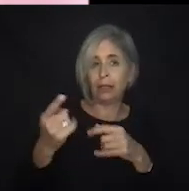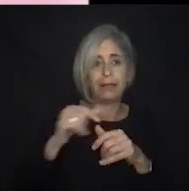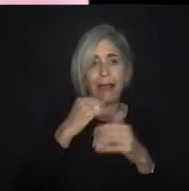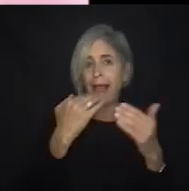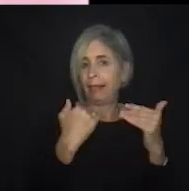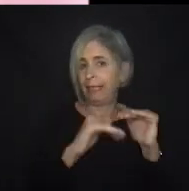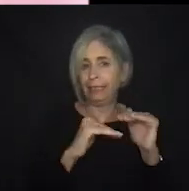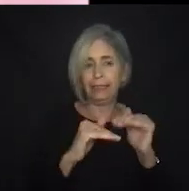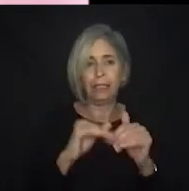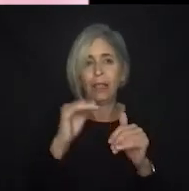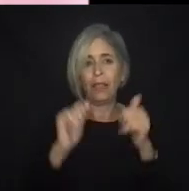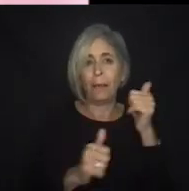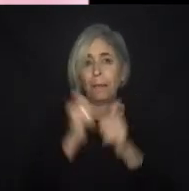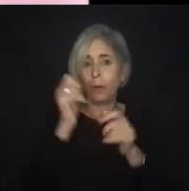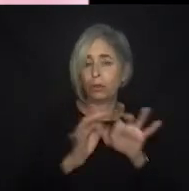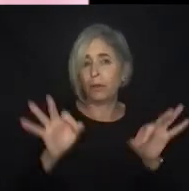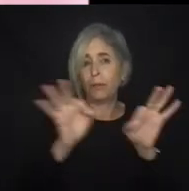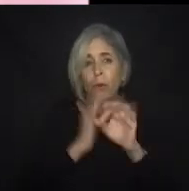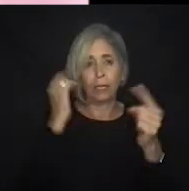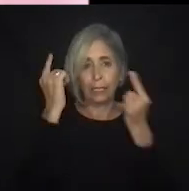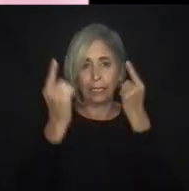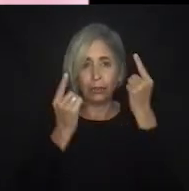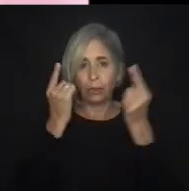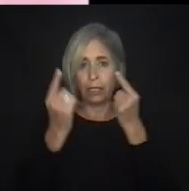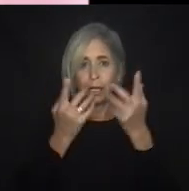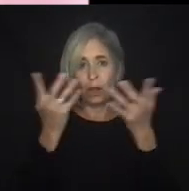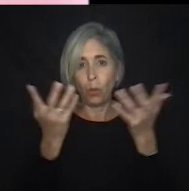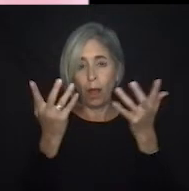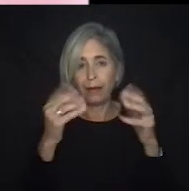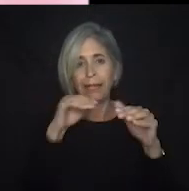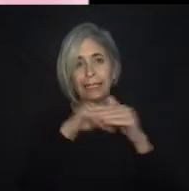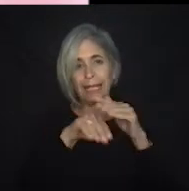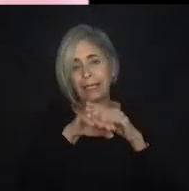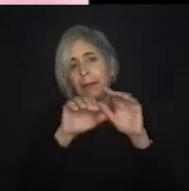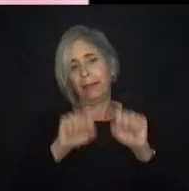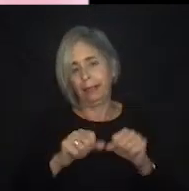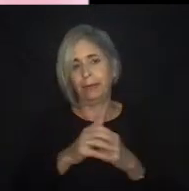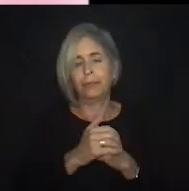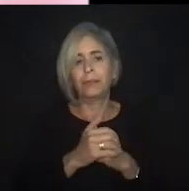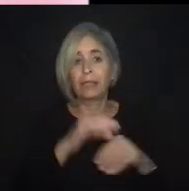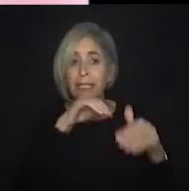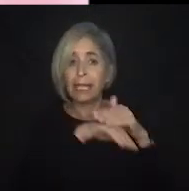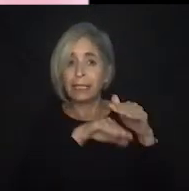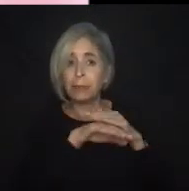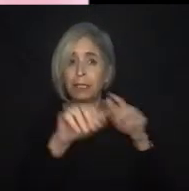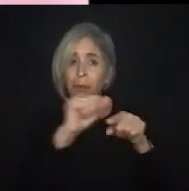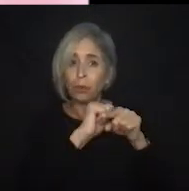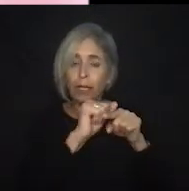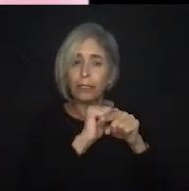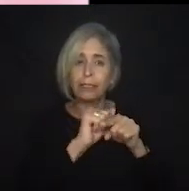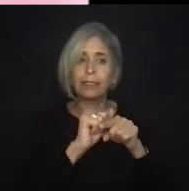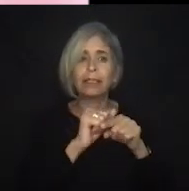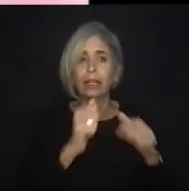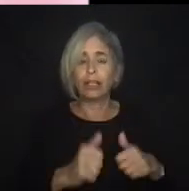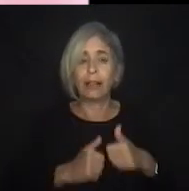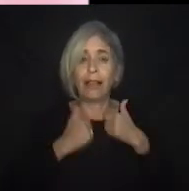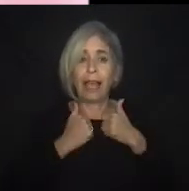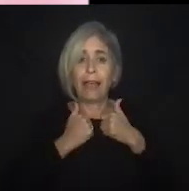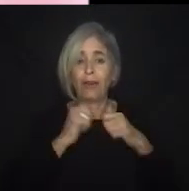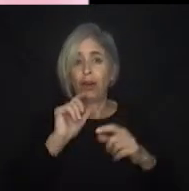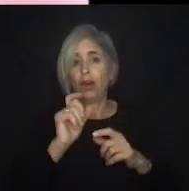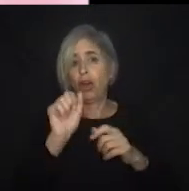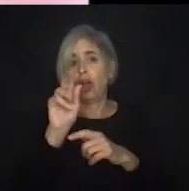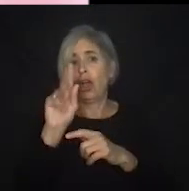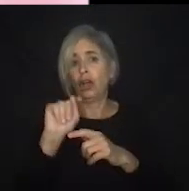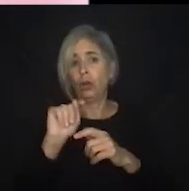not least, one of the most important considerations is accessibility. Some good accessibility practices are using live or